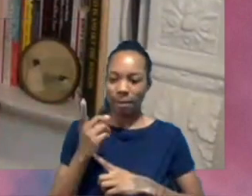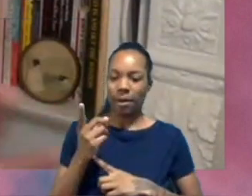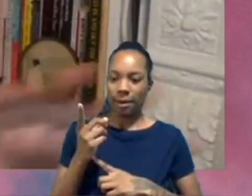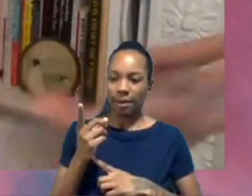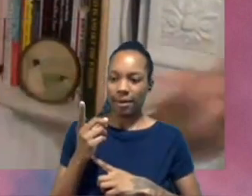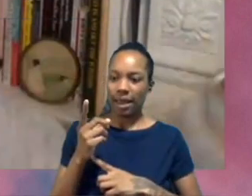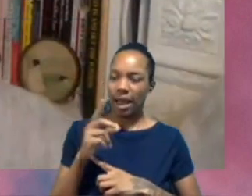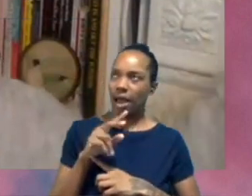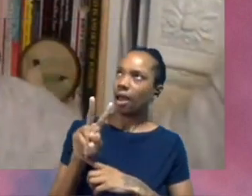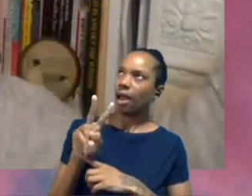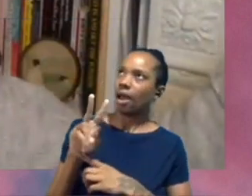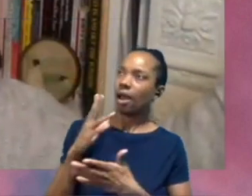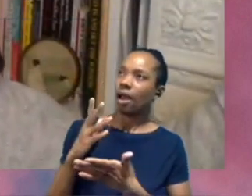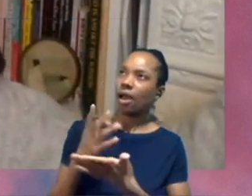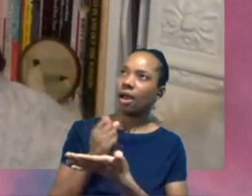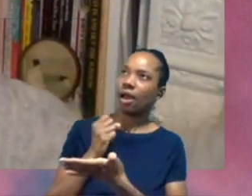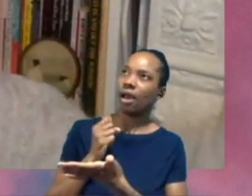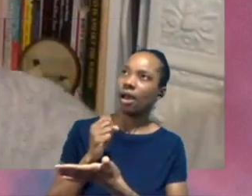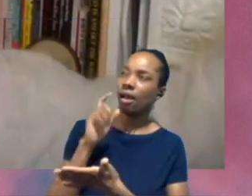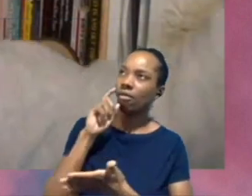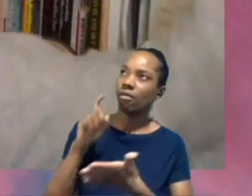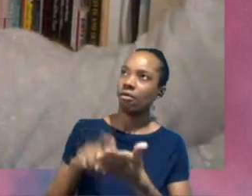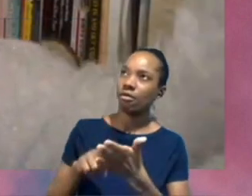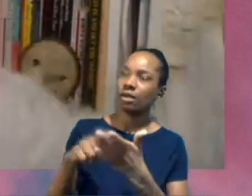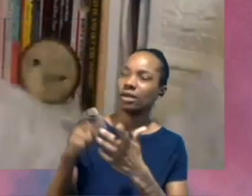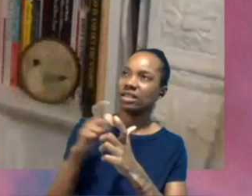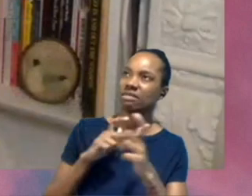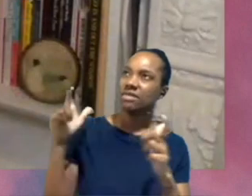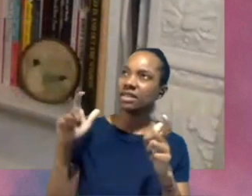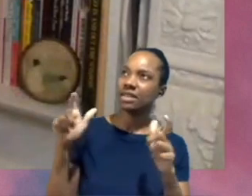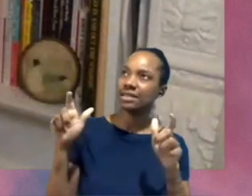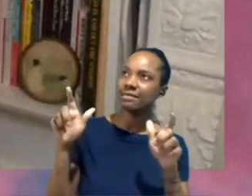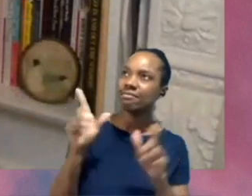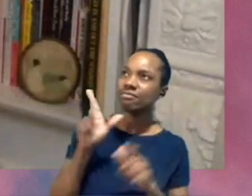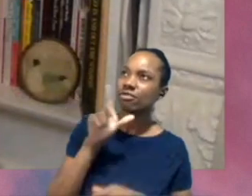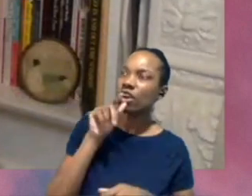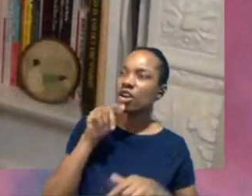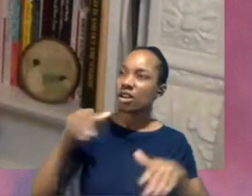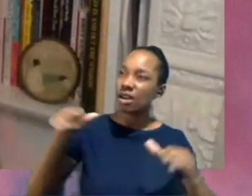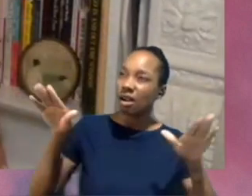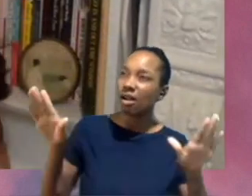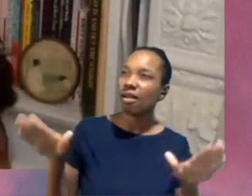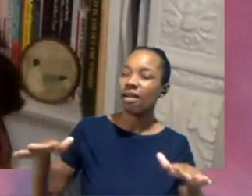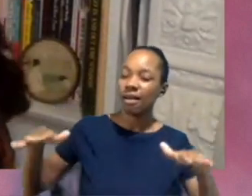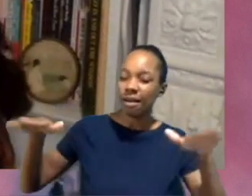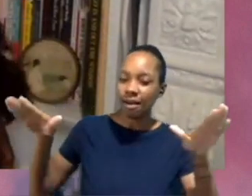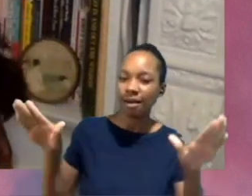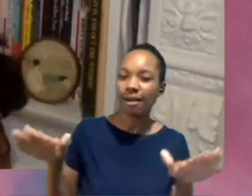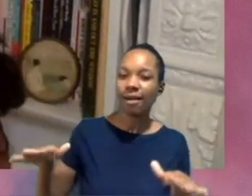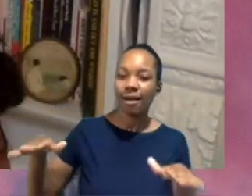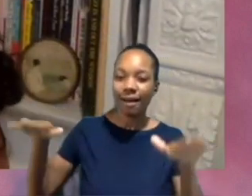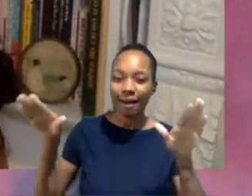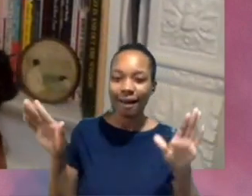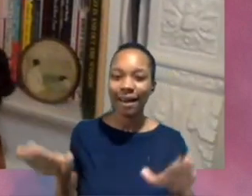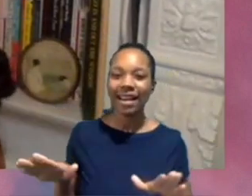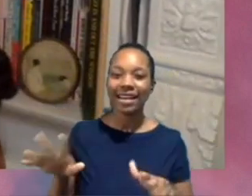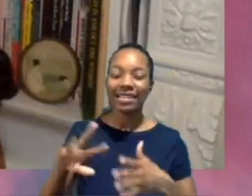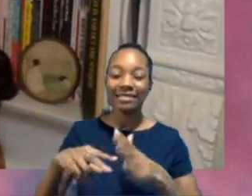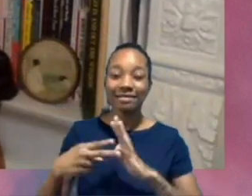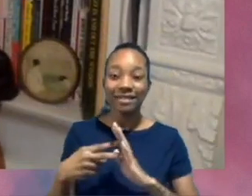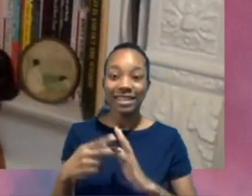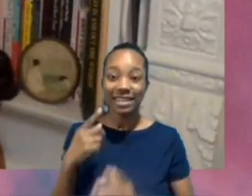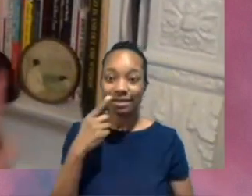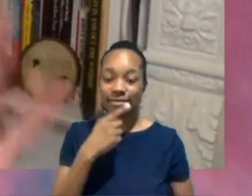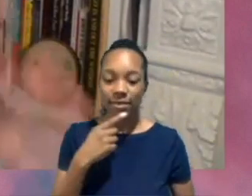shape of a giant bird flapping against the sky. It is why your mouth forms an